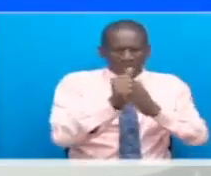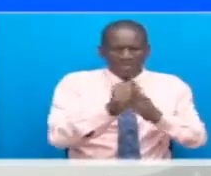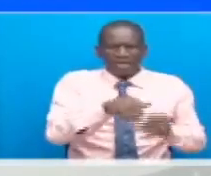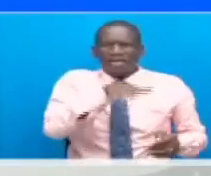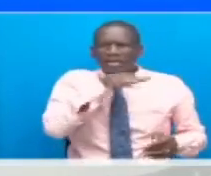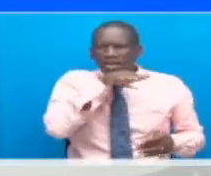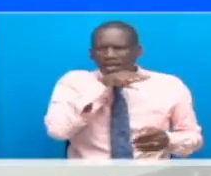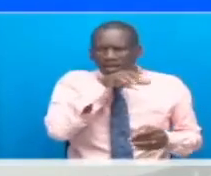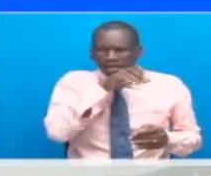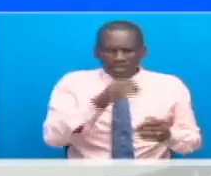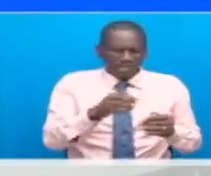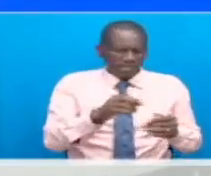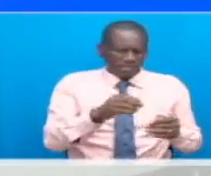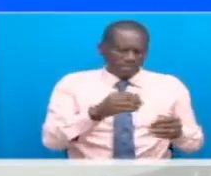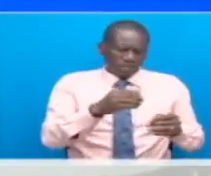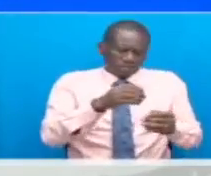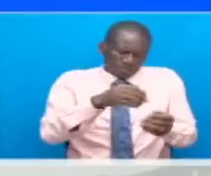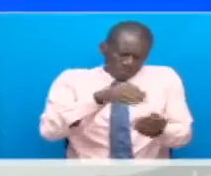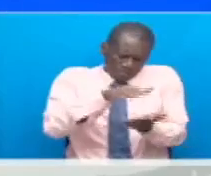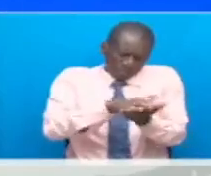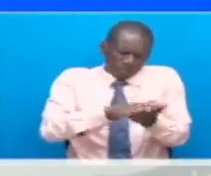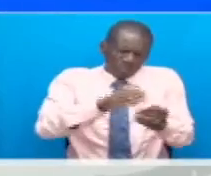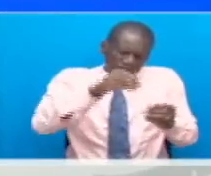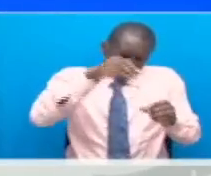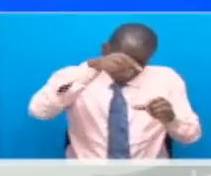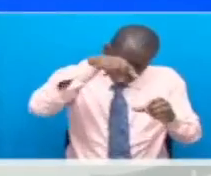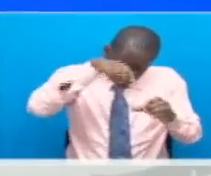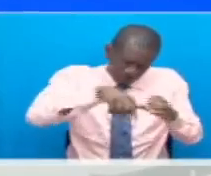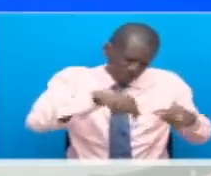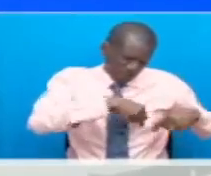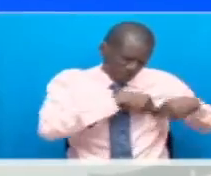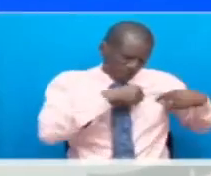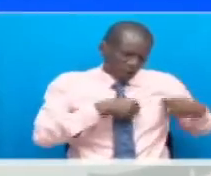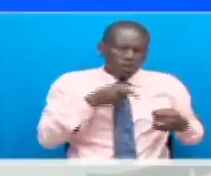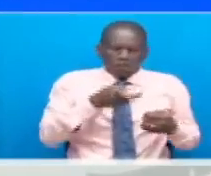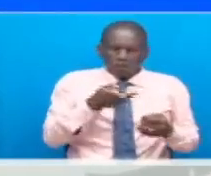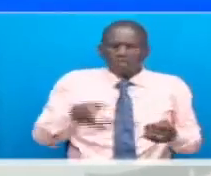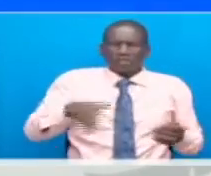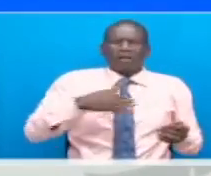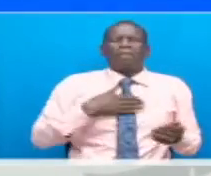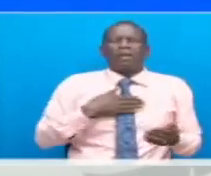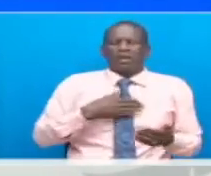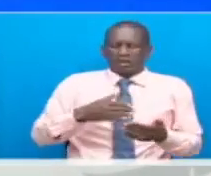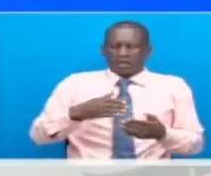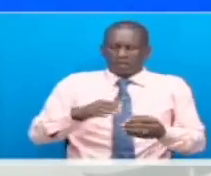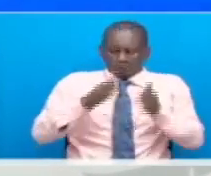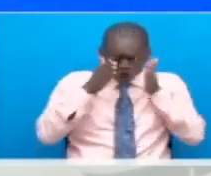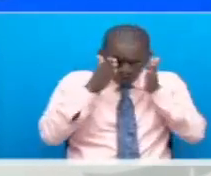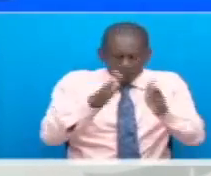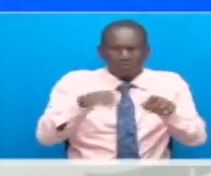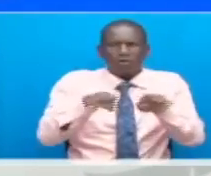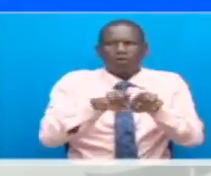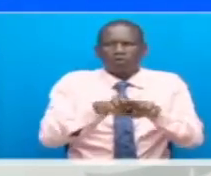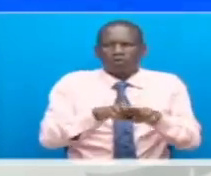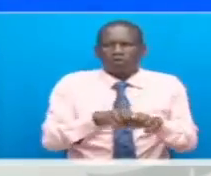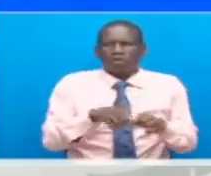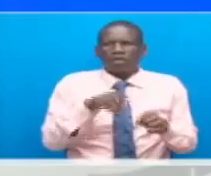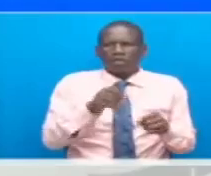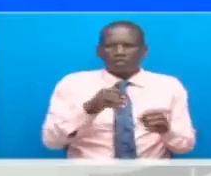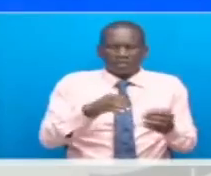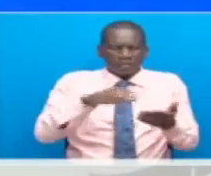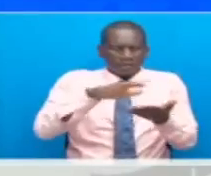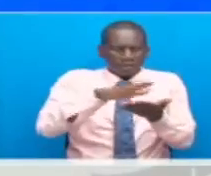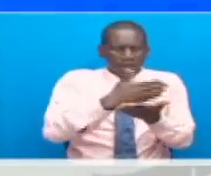heart, because they are my commitments too. They are a set of our